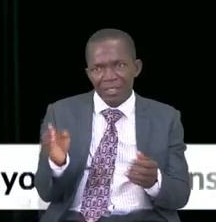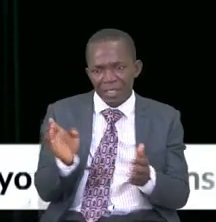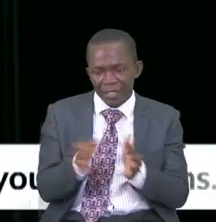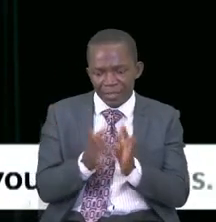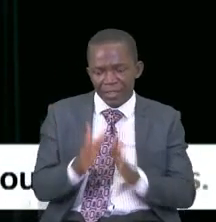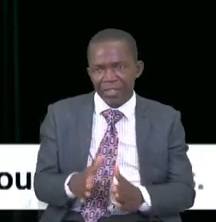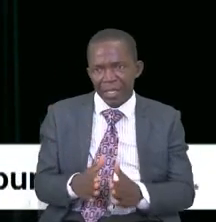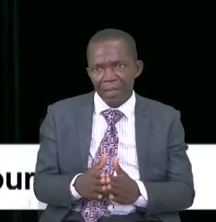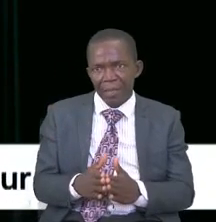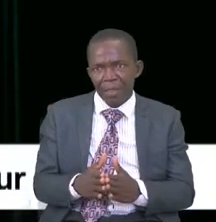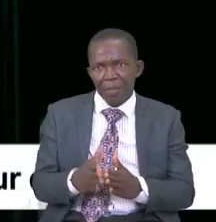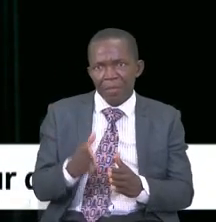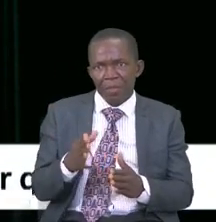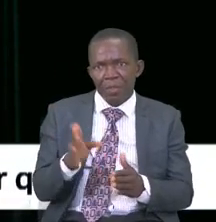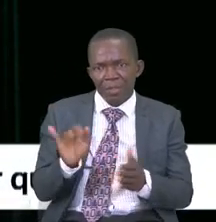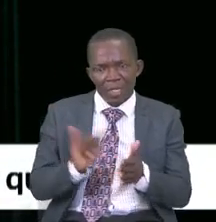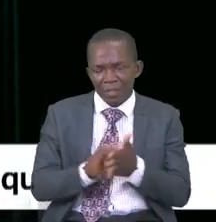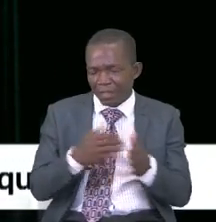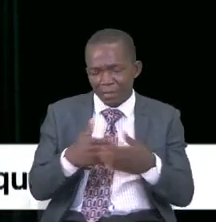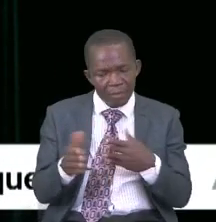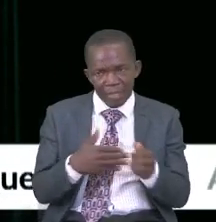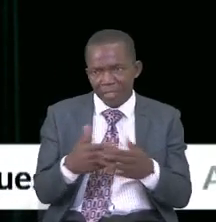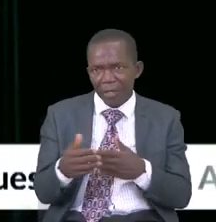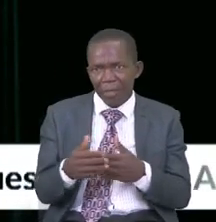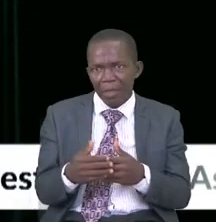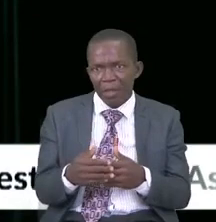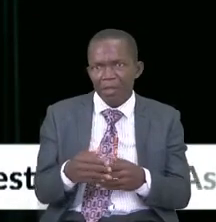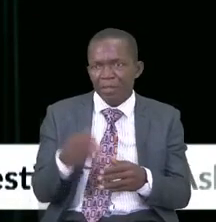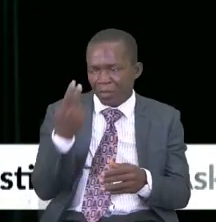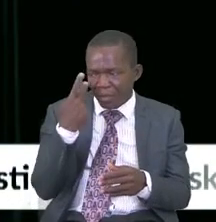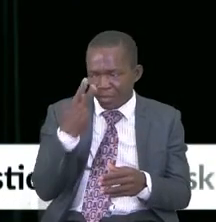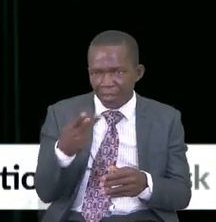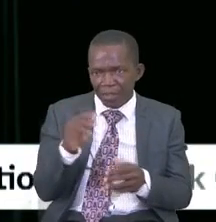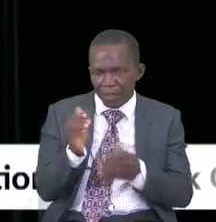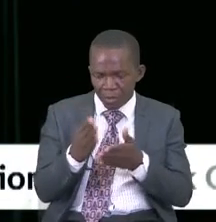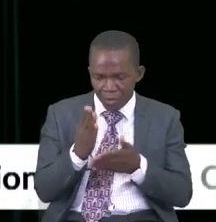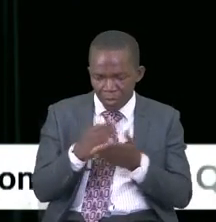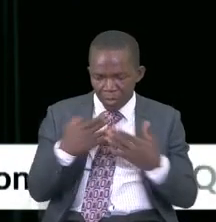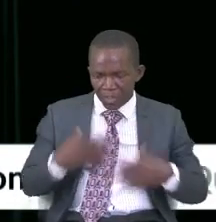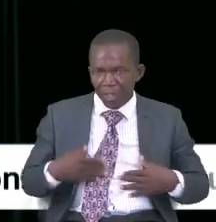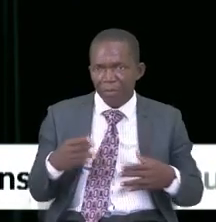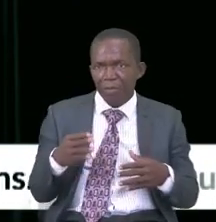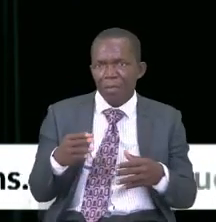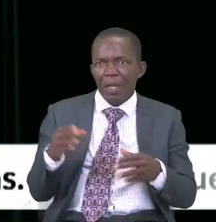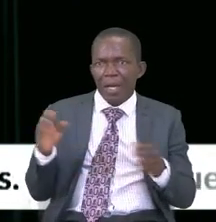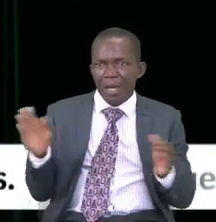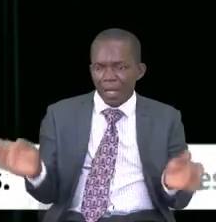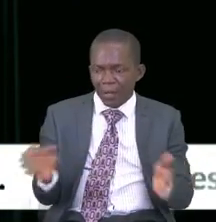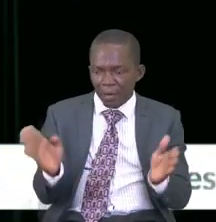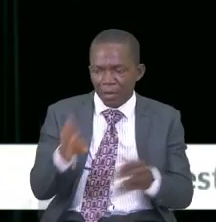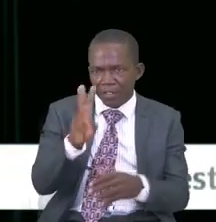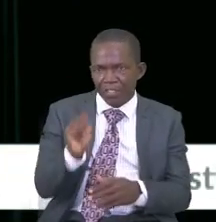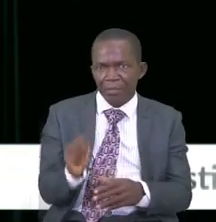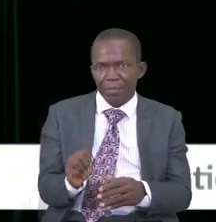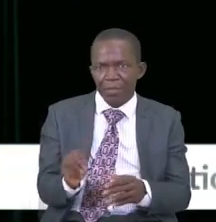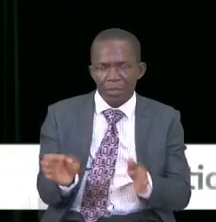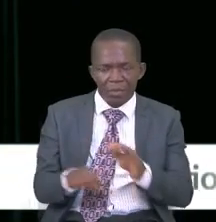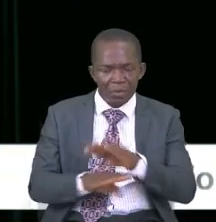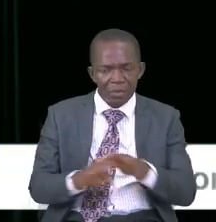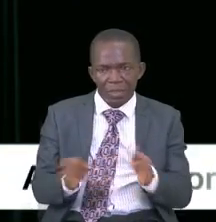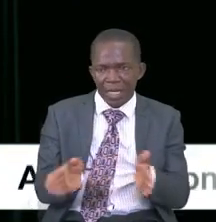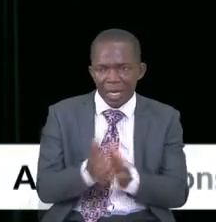can see him, hey, Timothy, come on up here. No prejudice, no questions asked, no second guessing. I